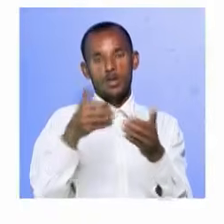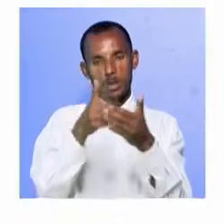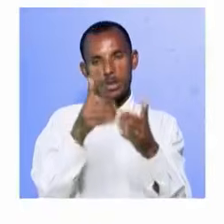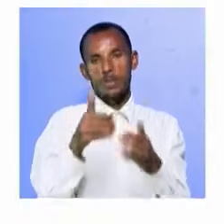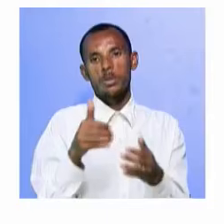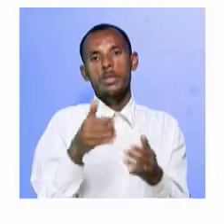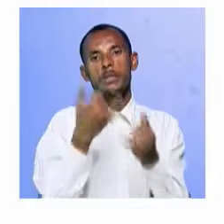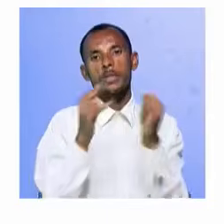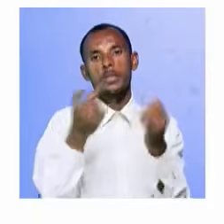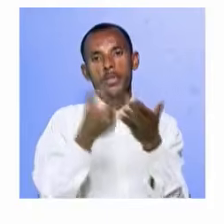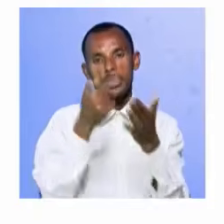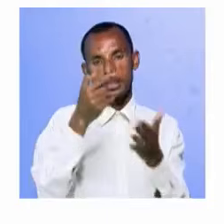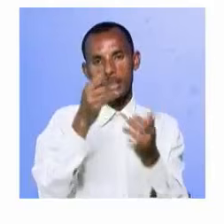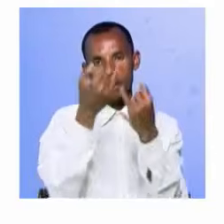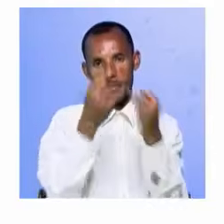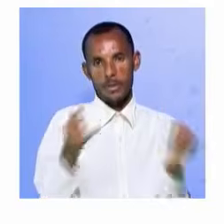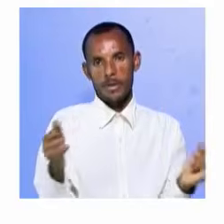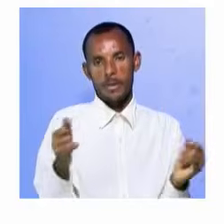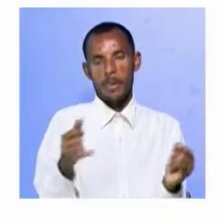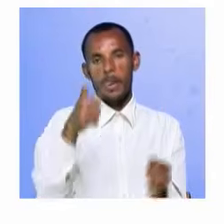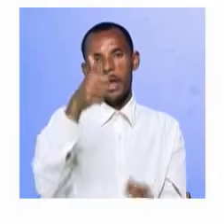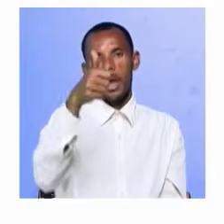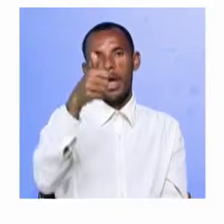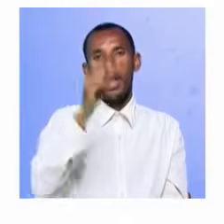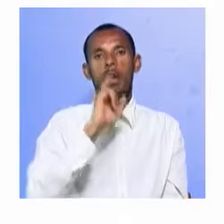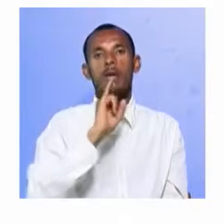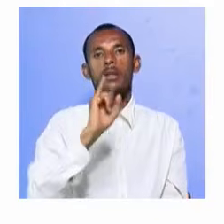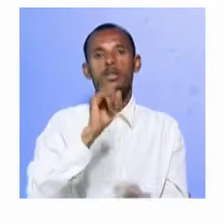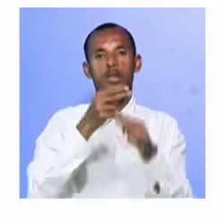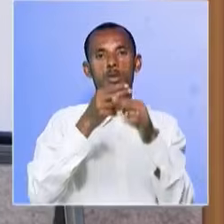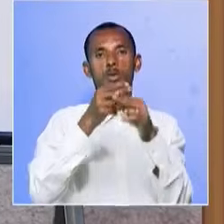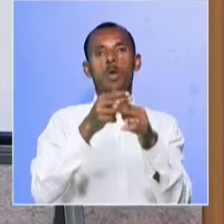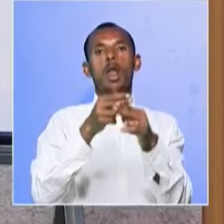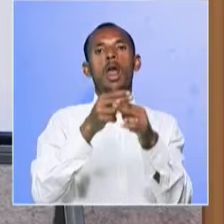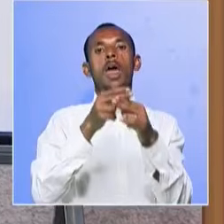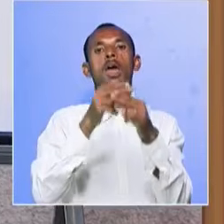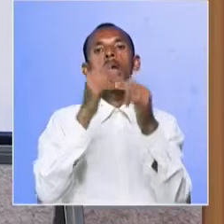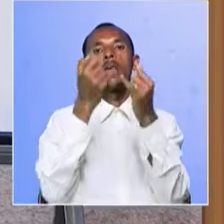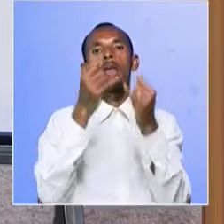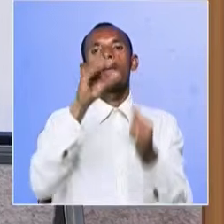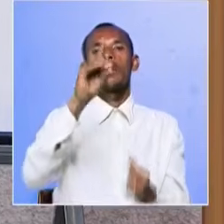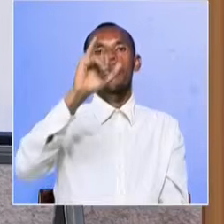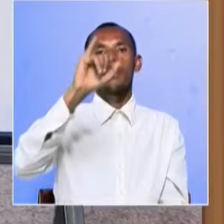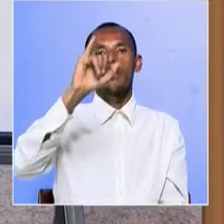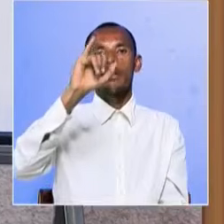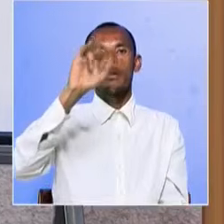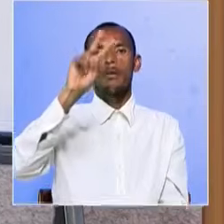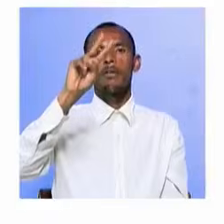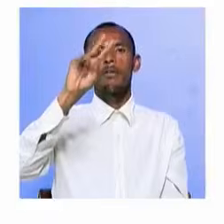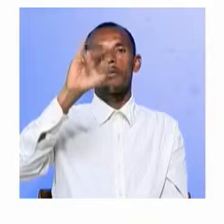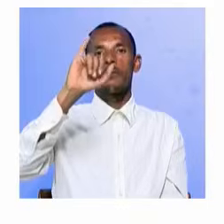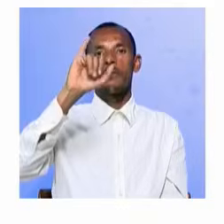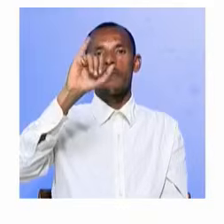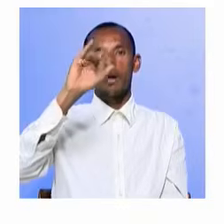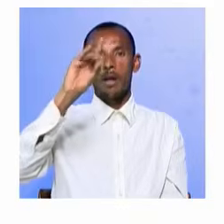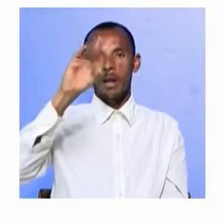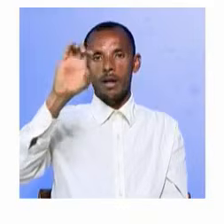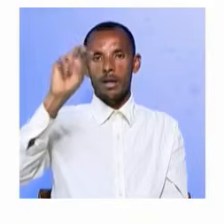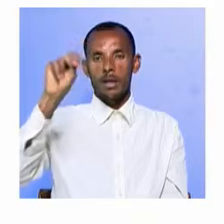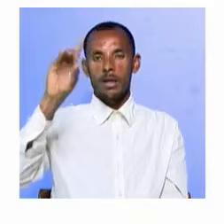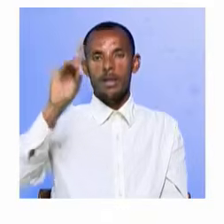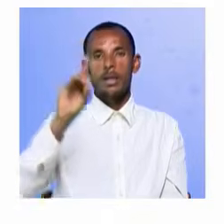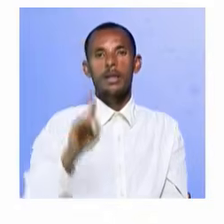in this division, A is called dividend. A is called dividend.